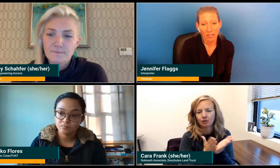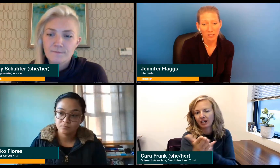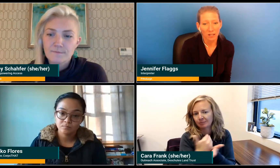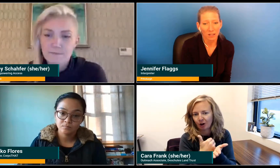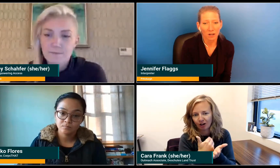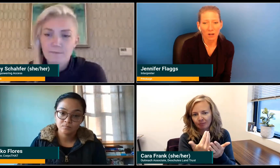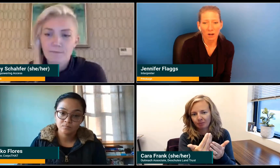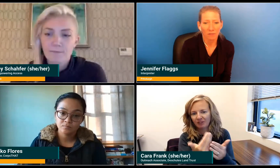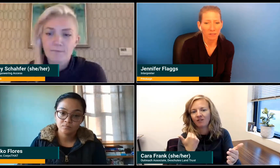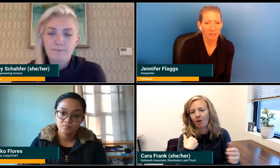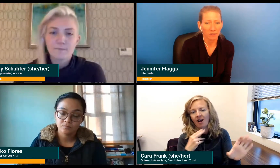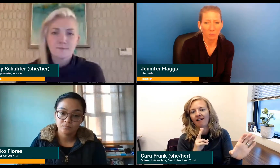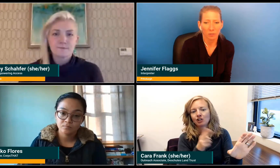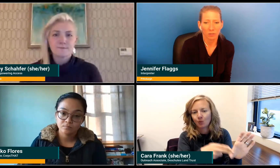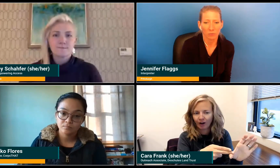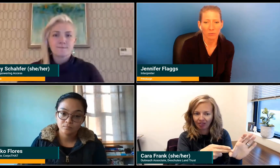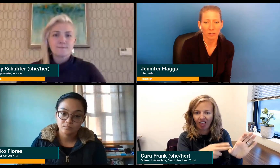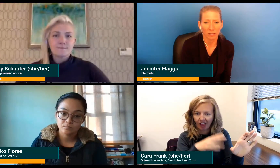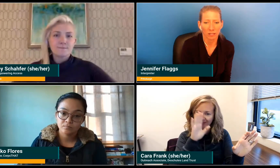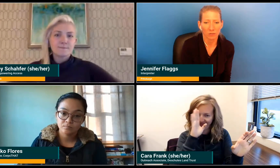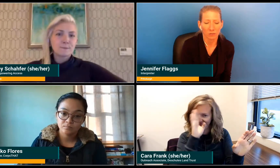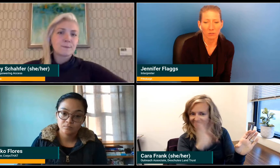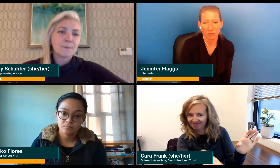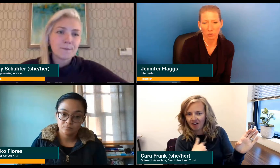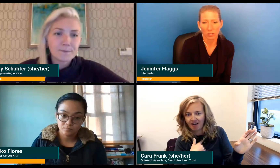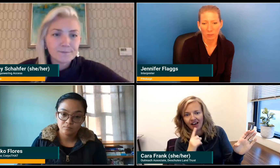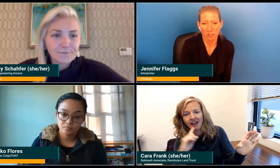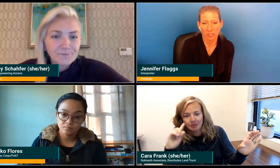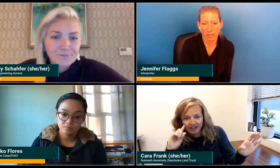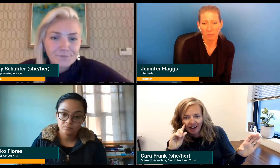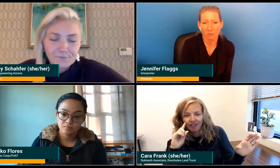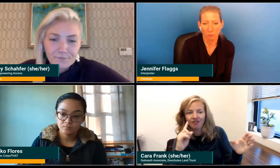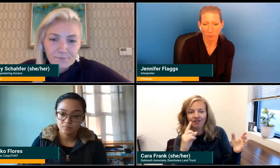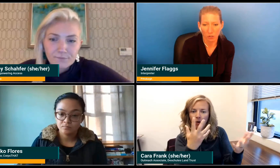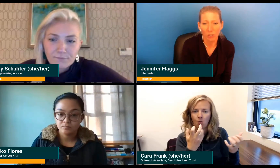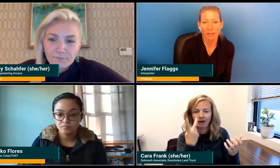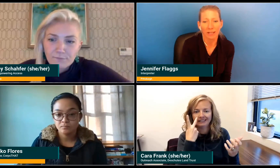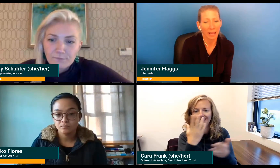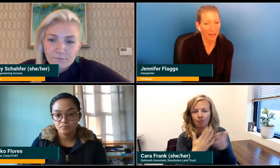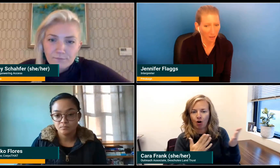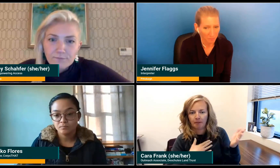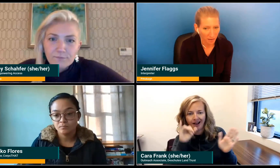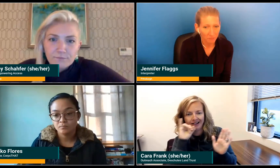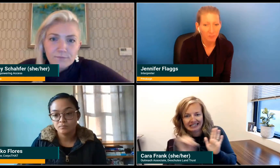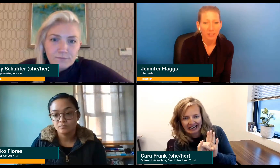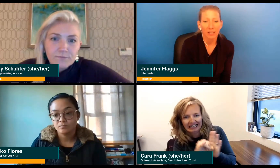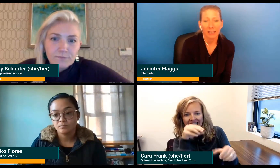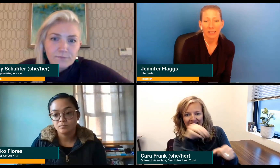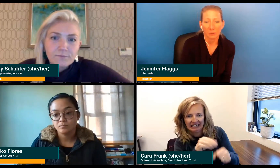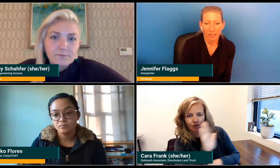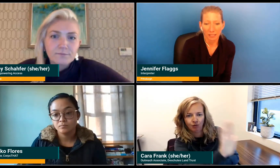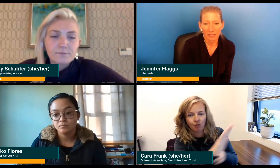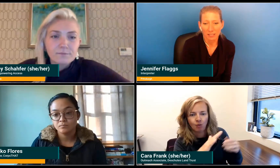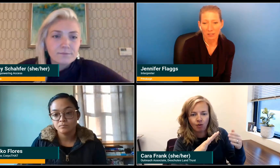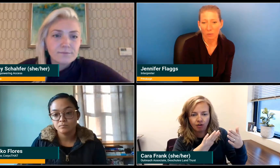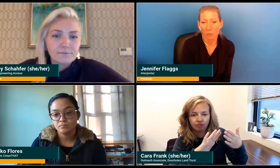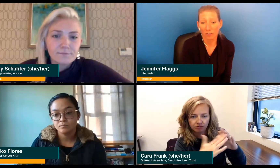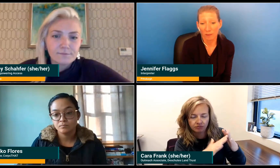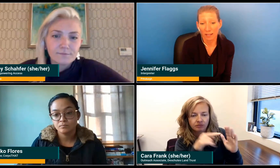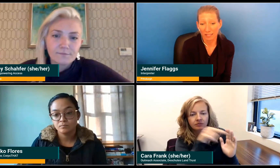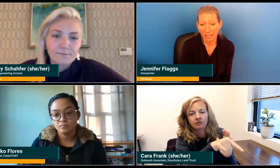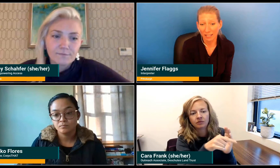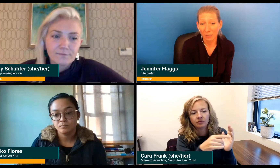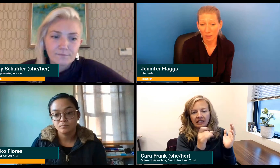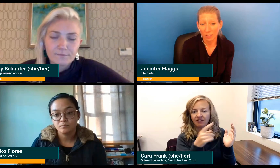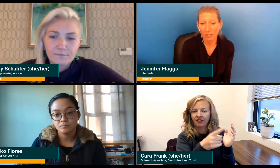new place, often we've got to get, the transparency set up before we join, that, hey, I'm deaf and I would like to see, part